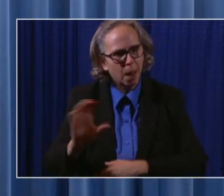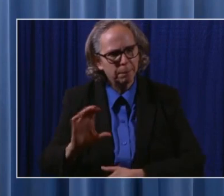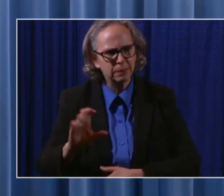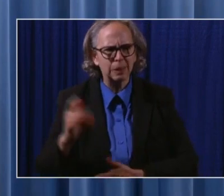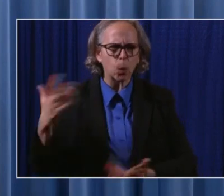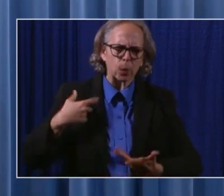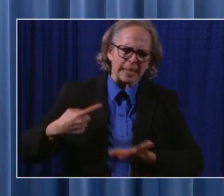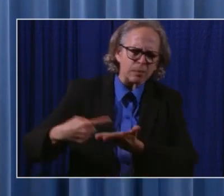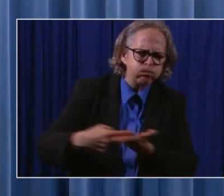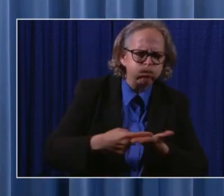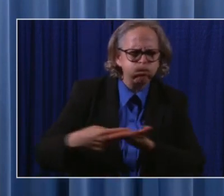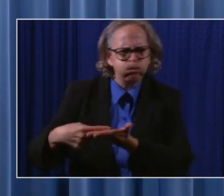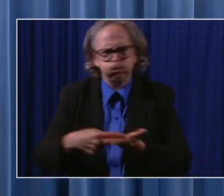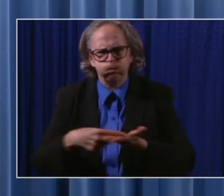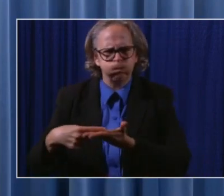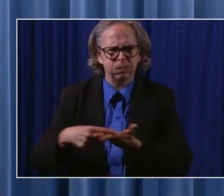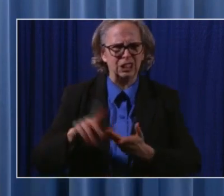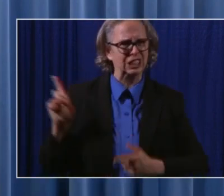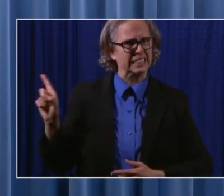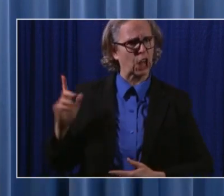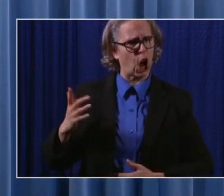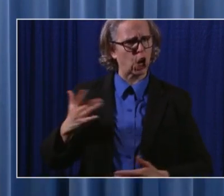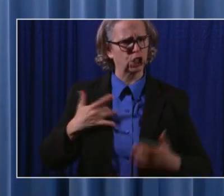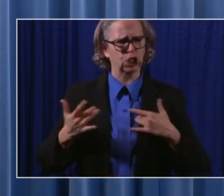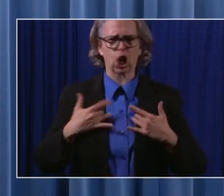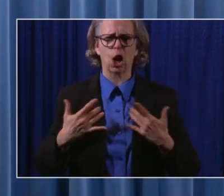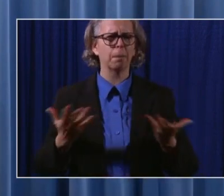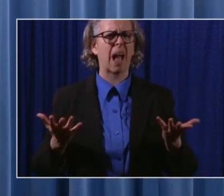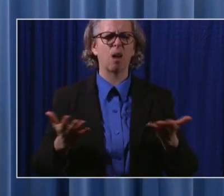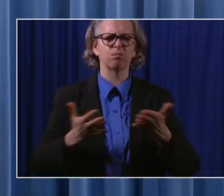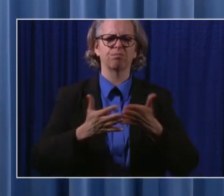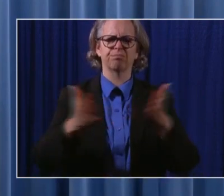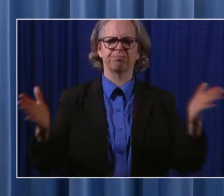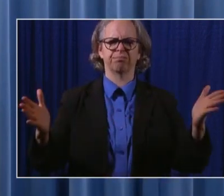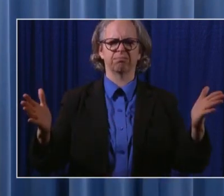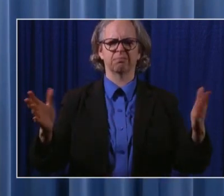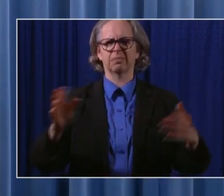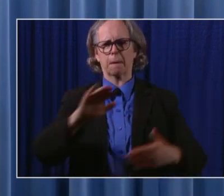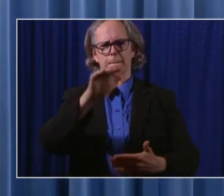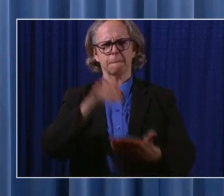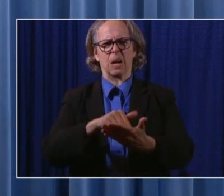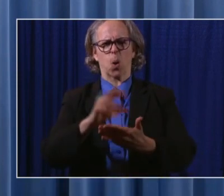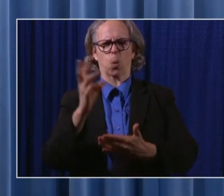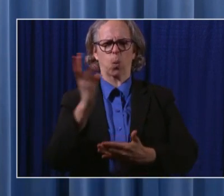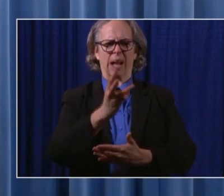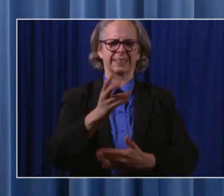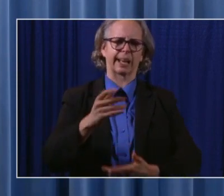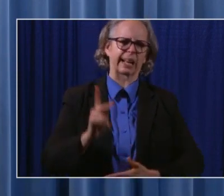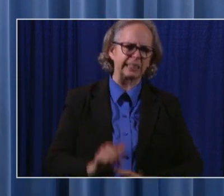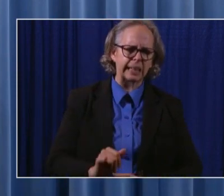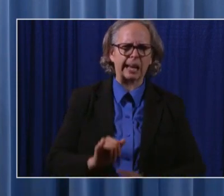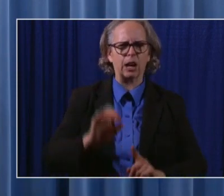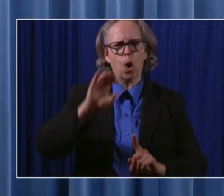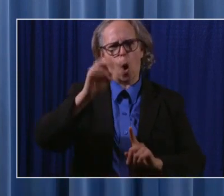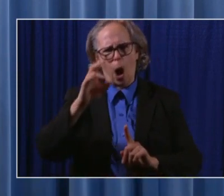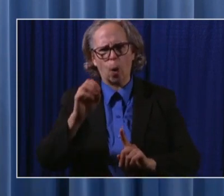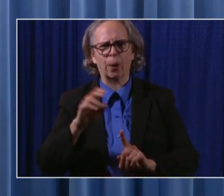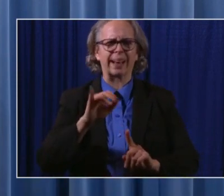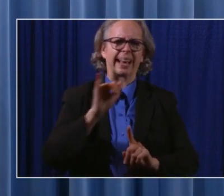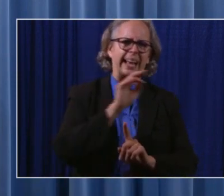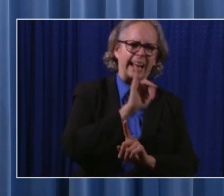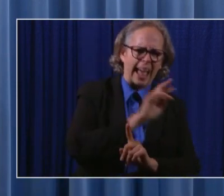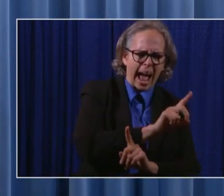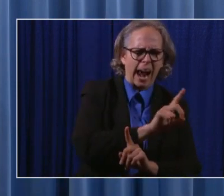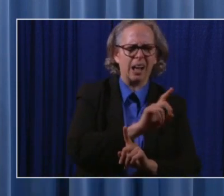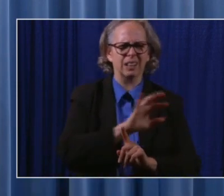a concern about the Midwest, concern about Kentucky, Ohio, Indiana, rest of the Midwest. She shared